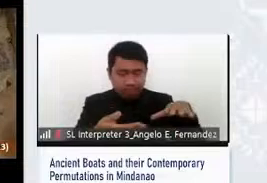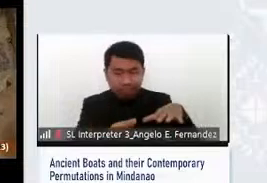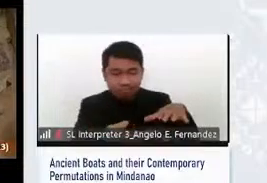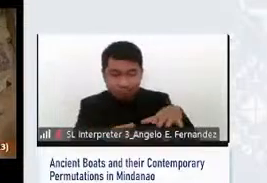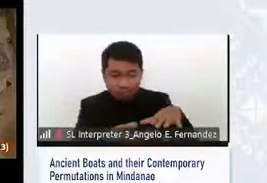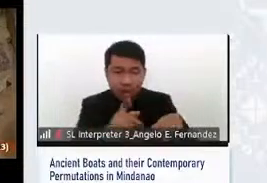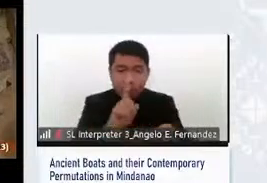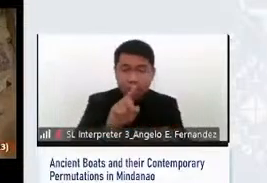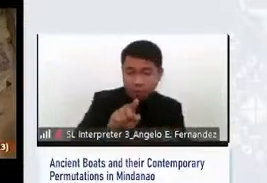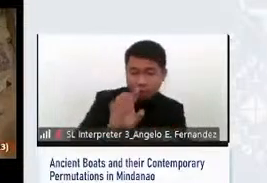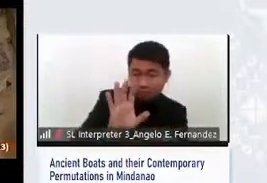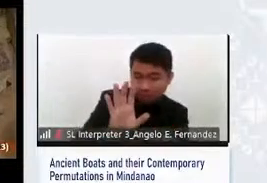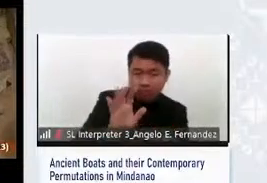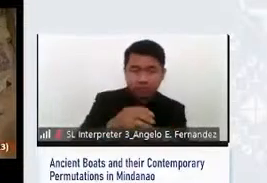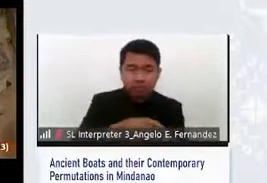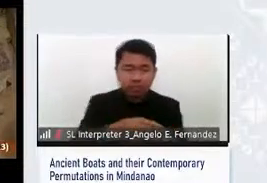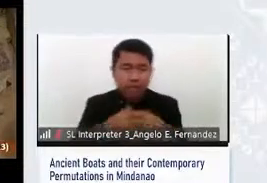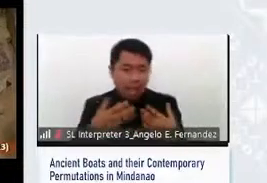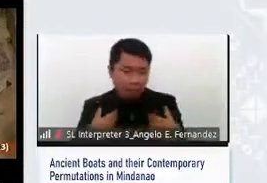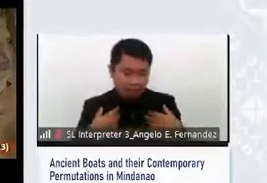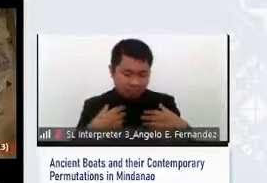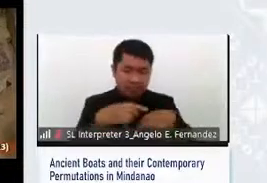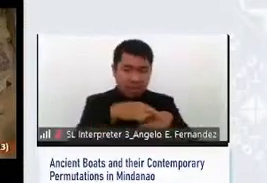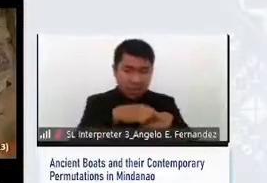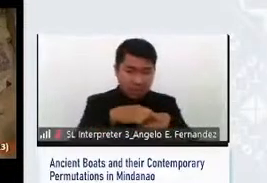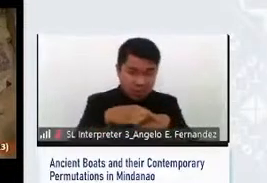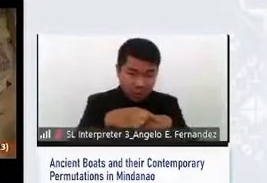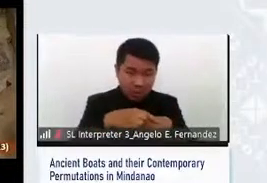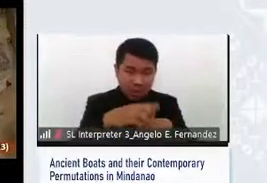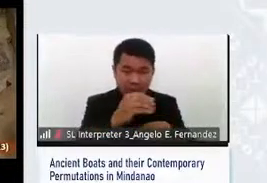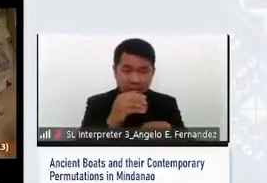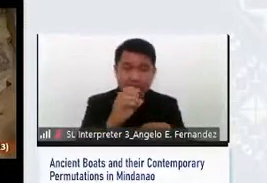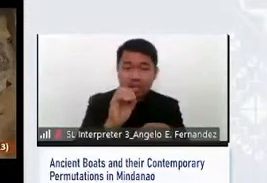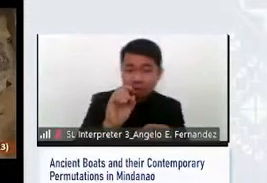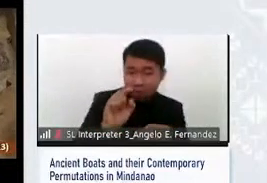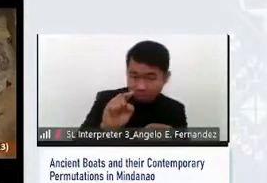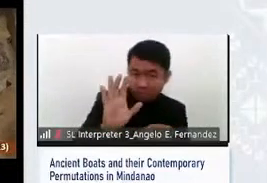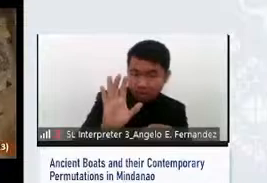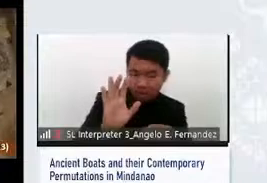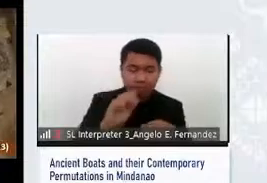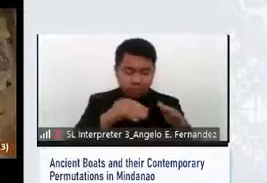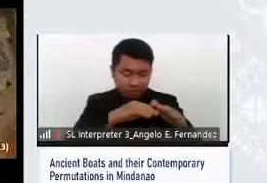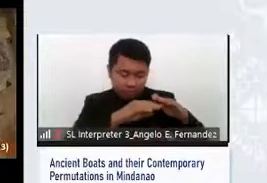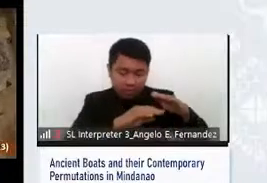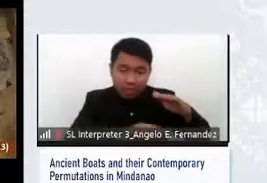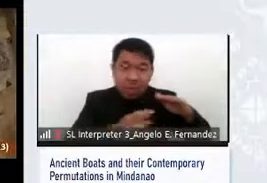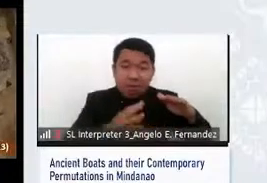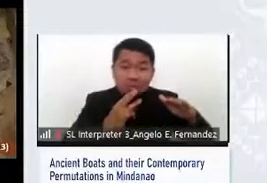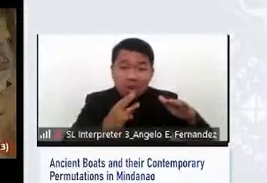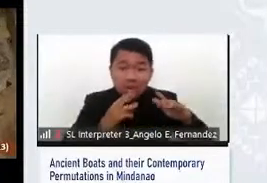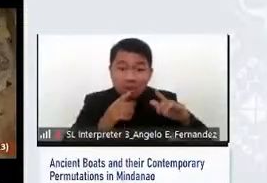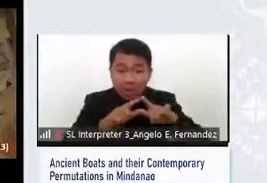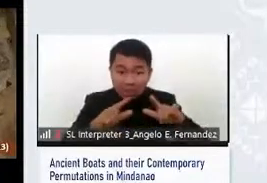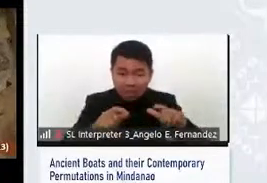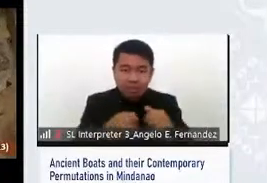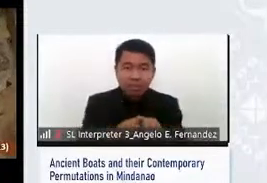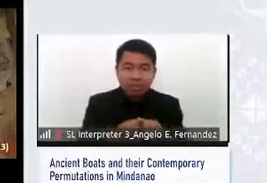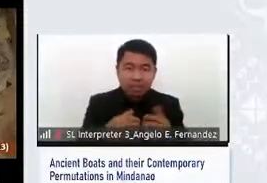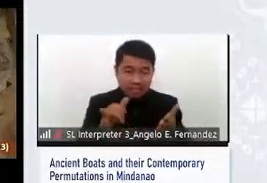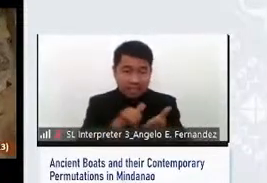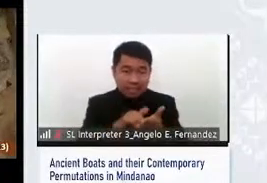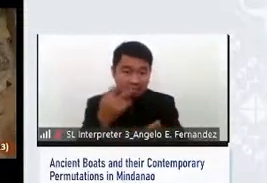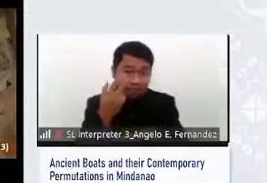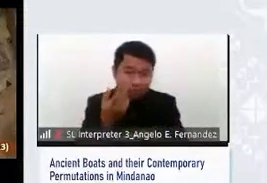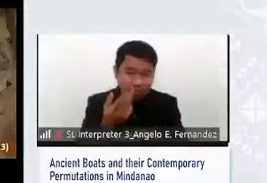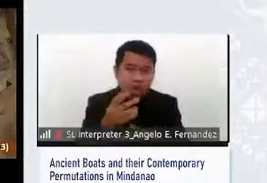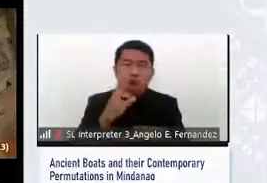of compact clay and around 0.5 meters below the water table. This water-like and low in oxygen